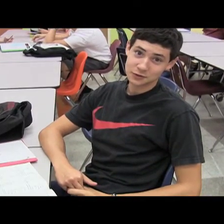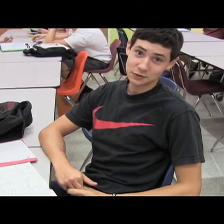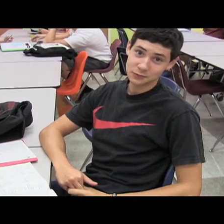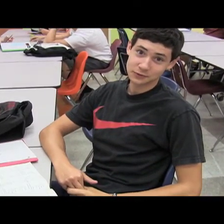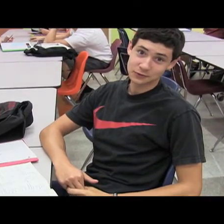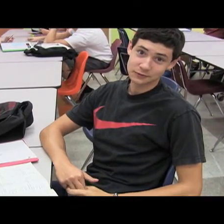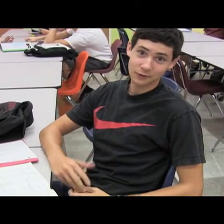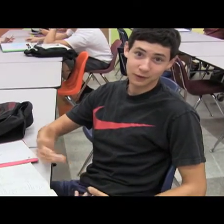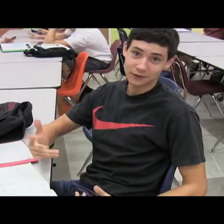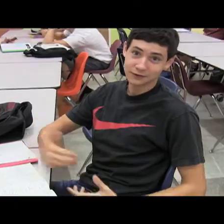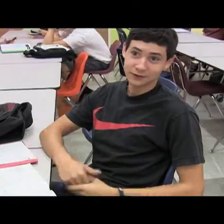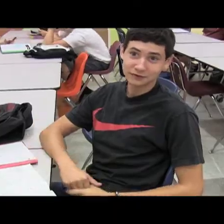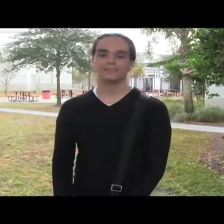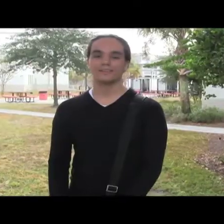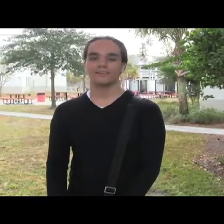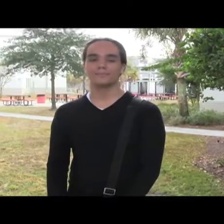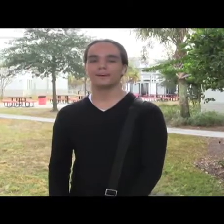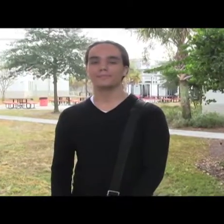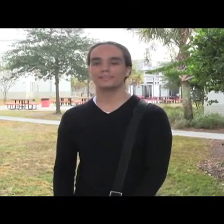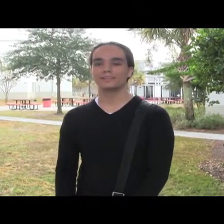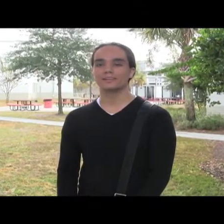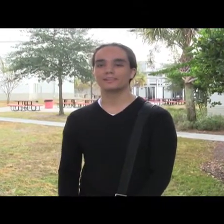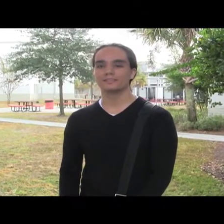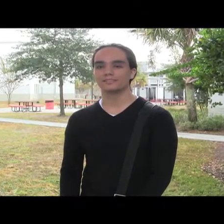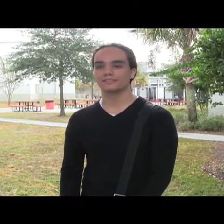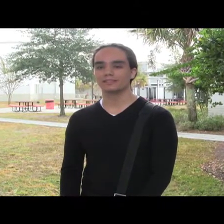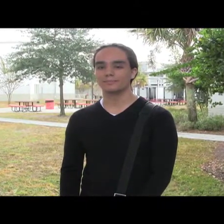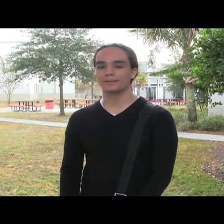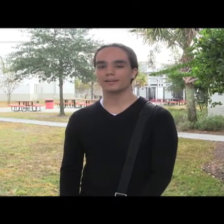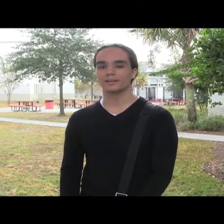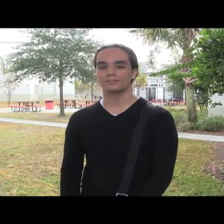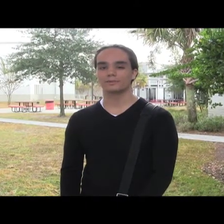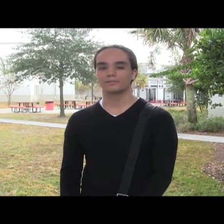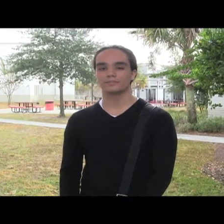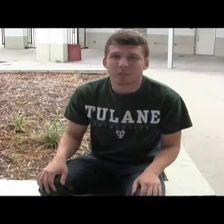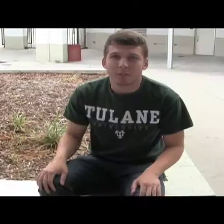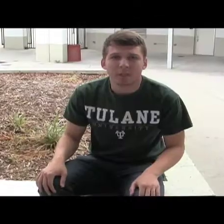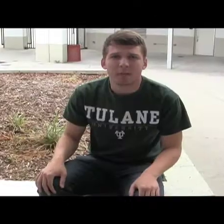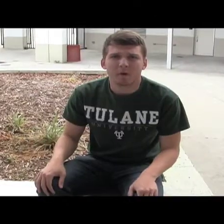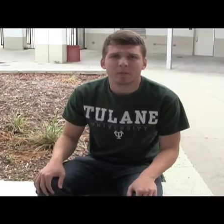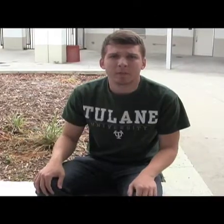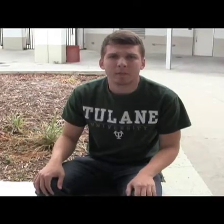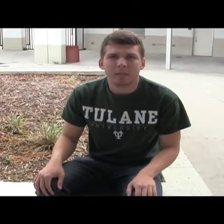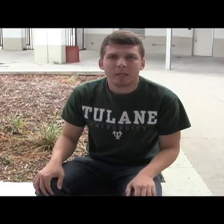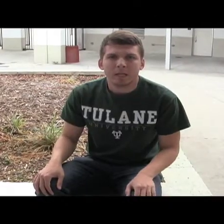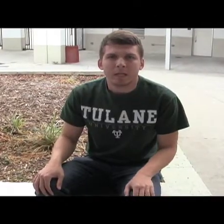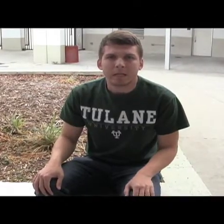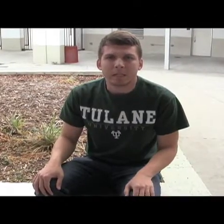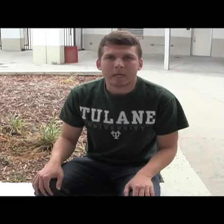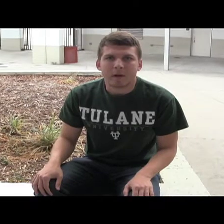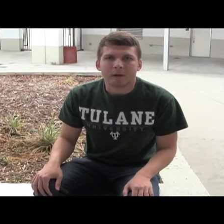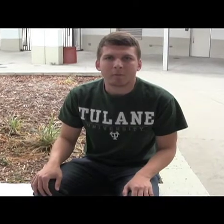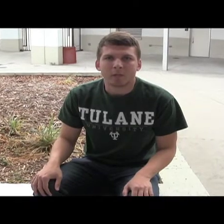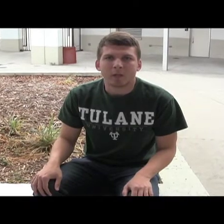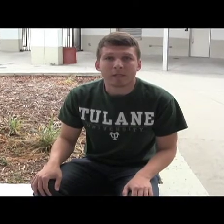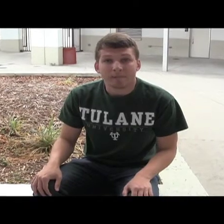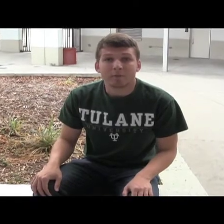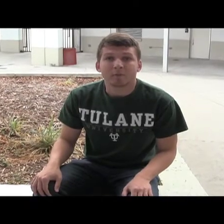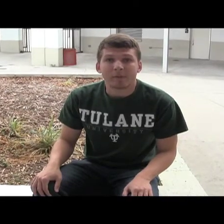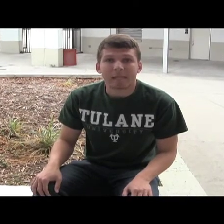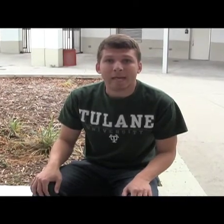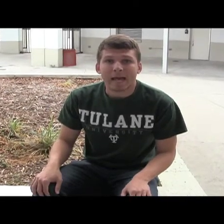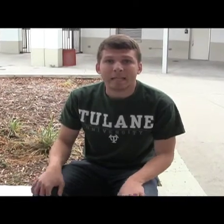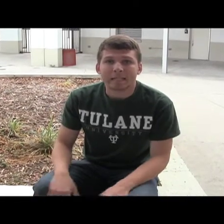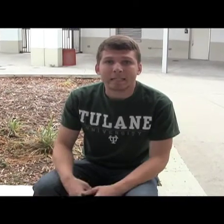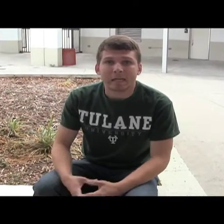lot of shoes and all that stuff. If I had a million dollars, I'd buy a golf course. First thing I'd probably do is I'd buy what's called an